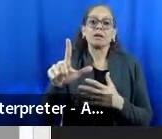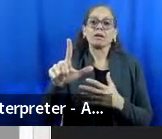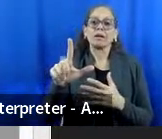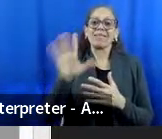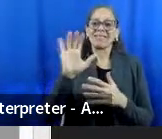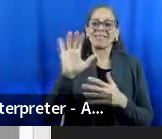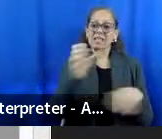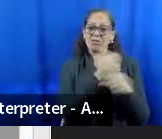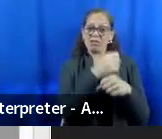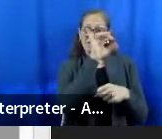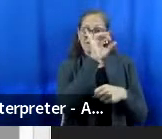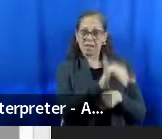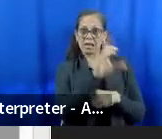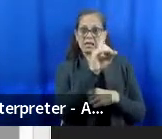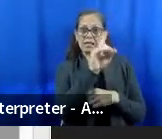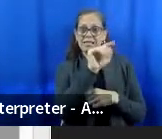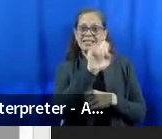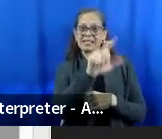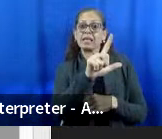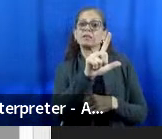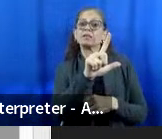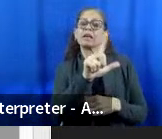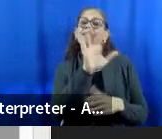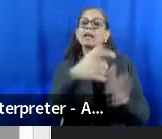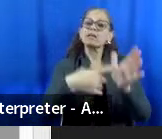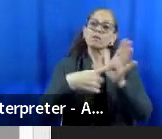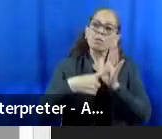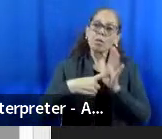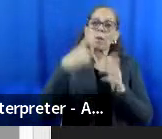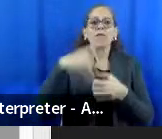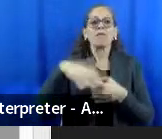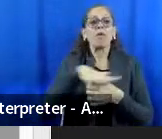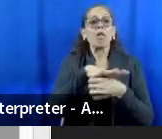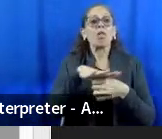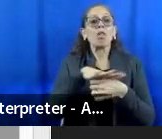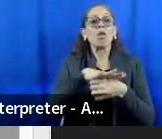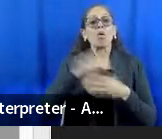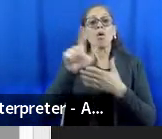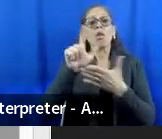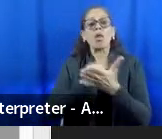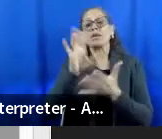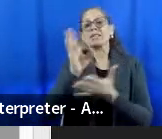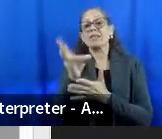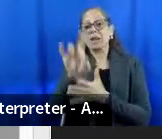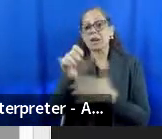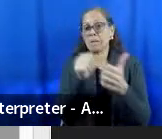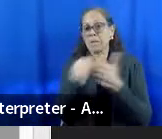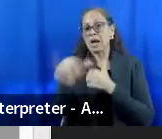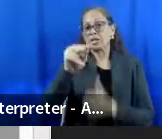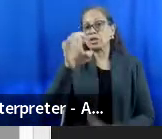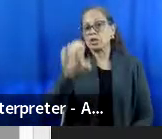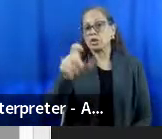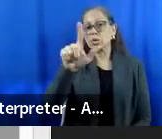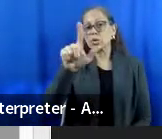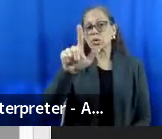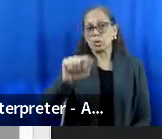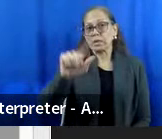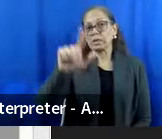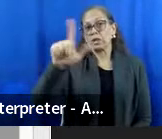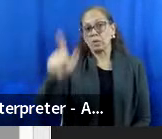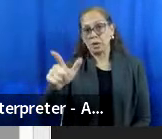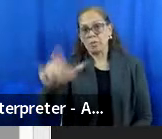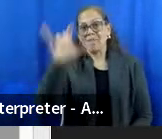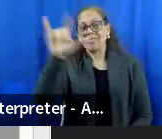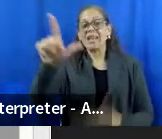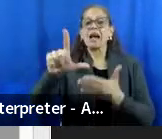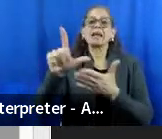Equitable Development Data Tool is a requirement of Local Law 78, passed in June of 2021. This legislation developed out